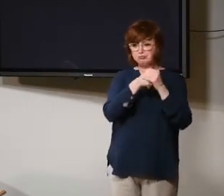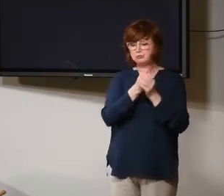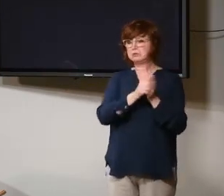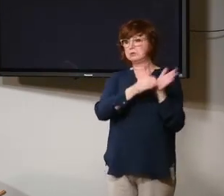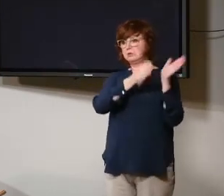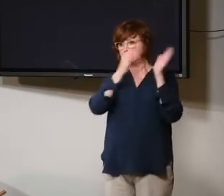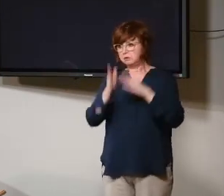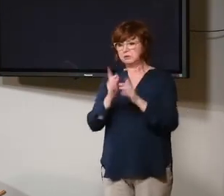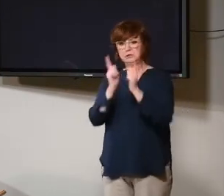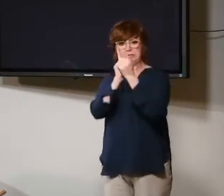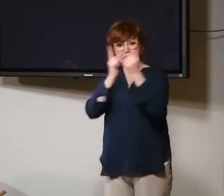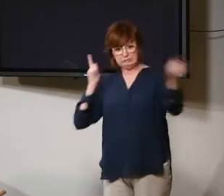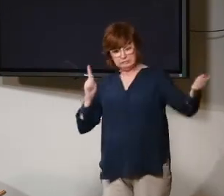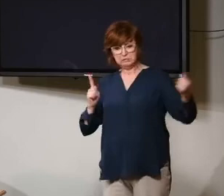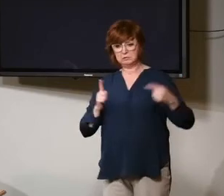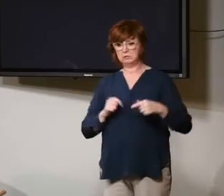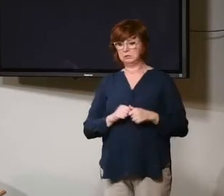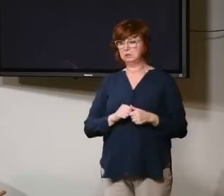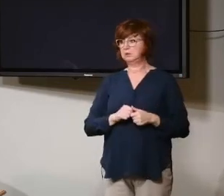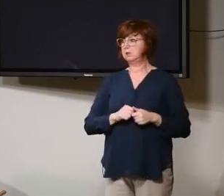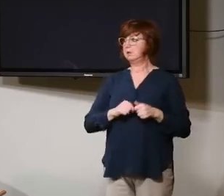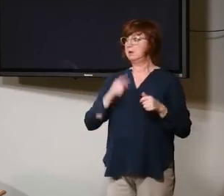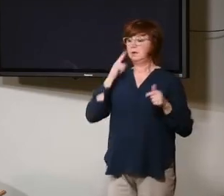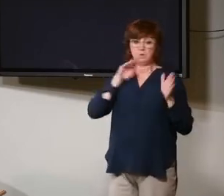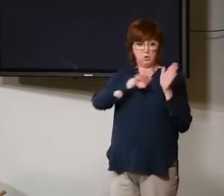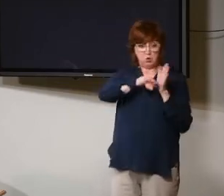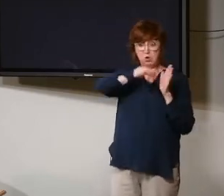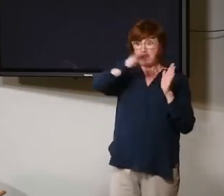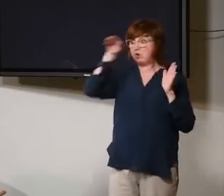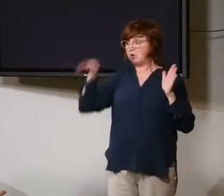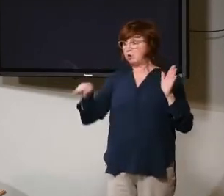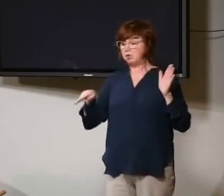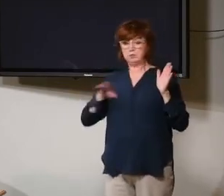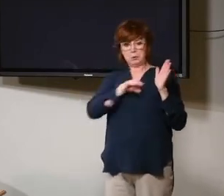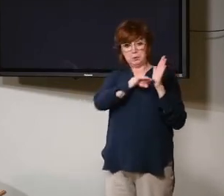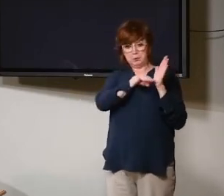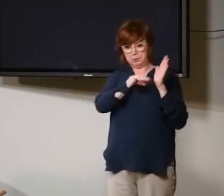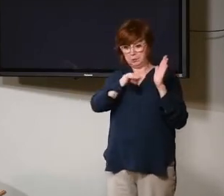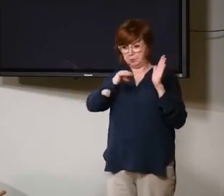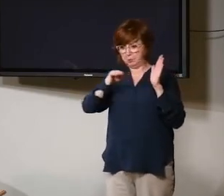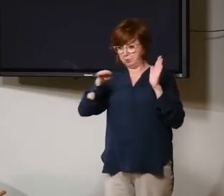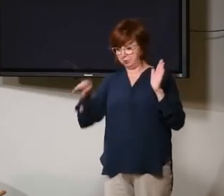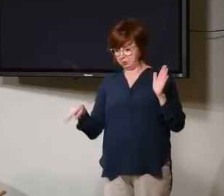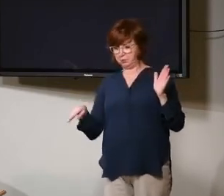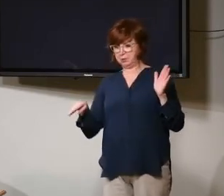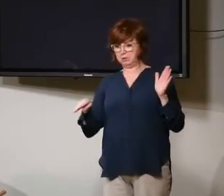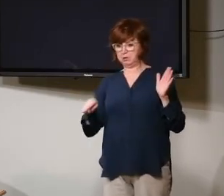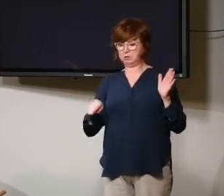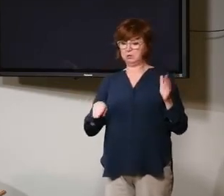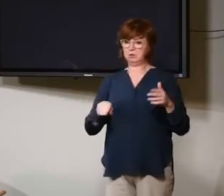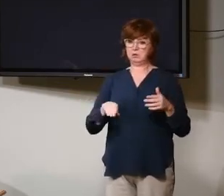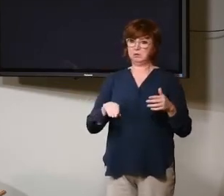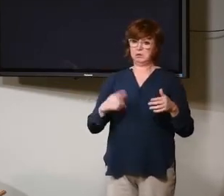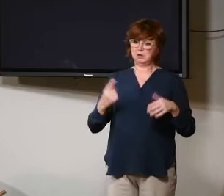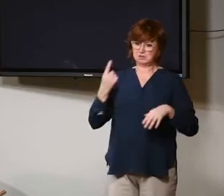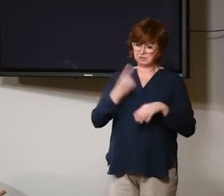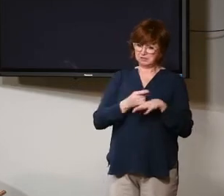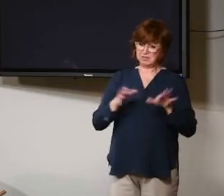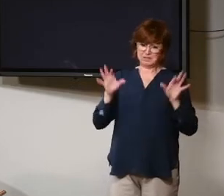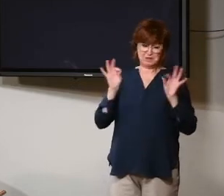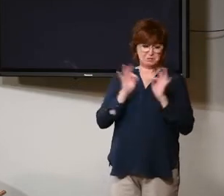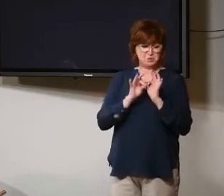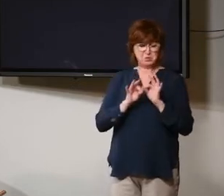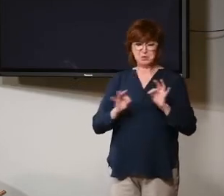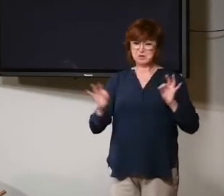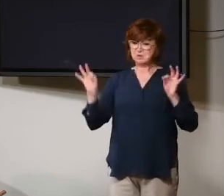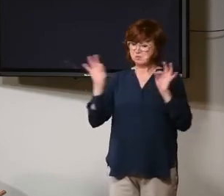of flatten the curve, if you will, but also lower the infection rate of this. And that's what these measures are about today, and have been about each and every day